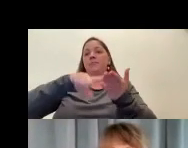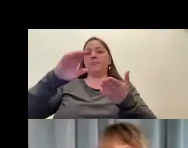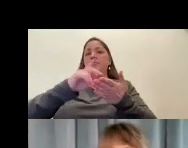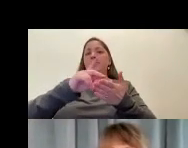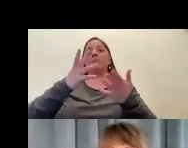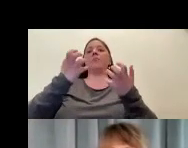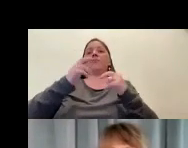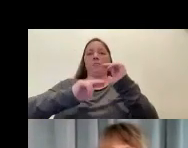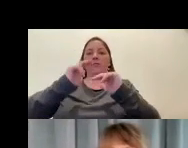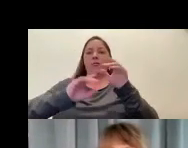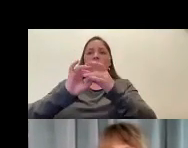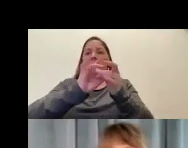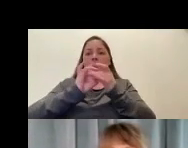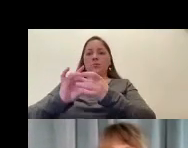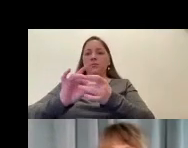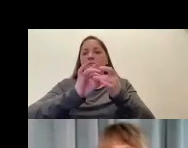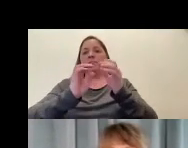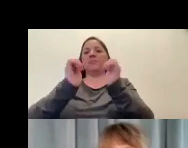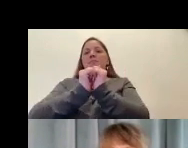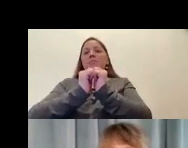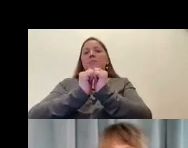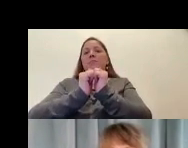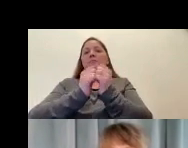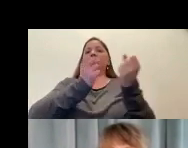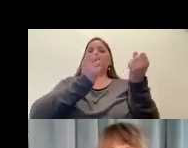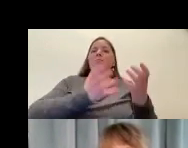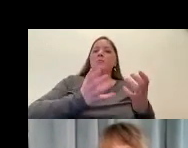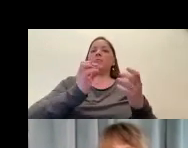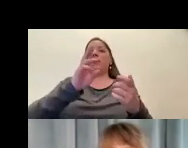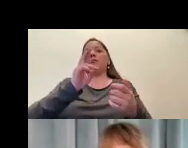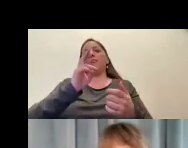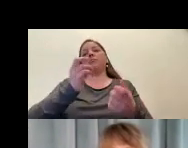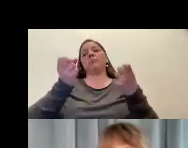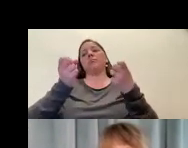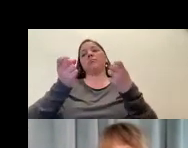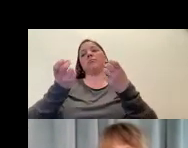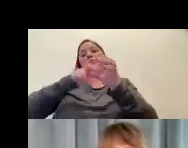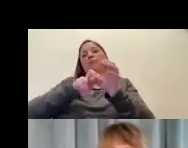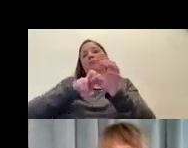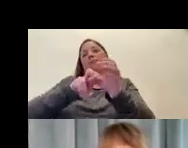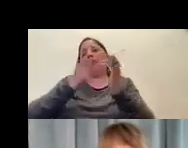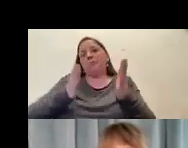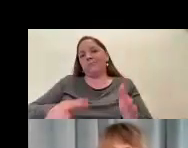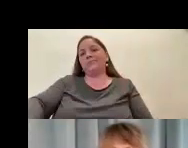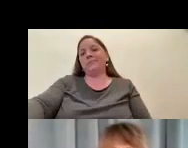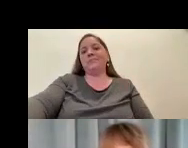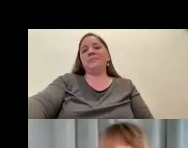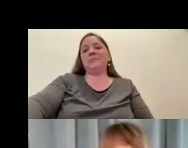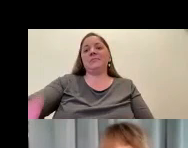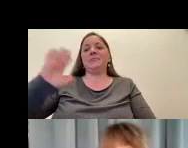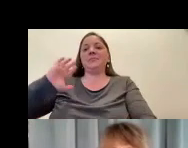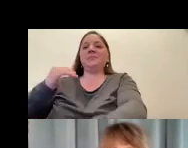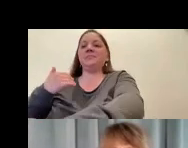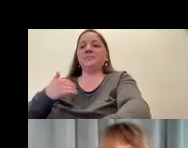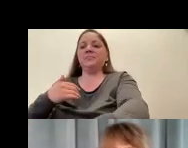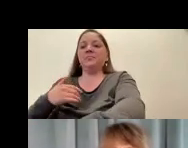build relationships with the rider and the driver. So back when they were doing focus groups,